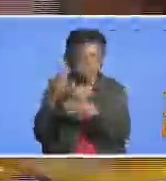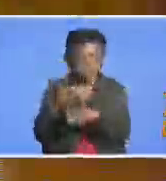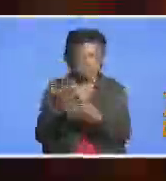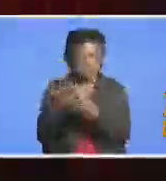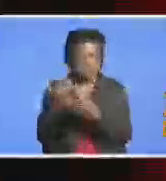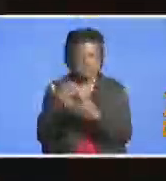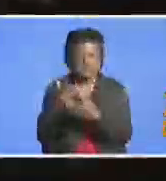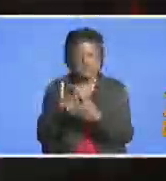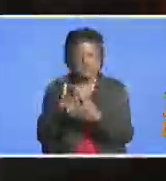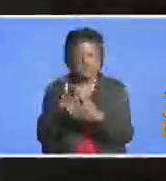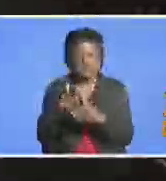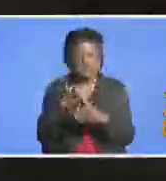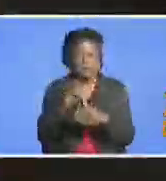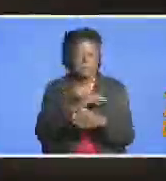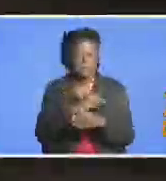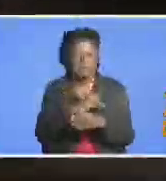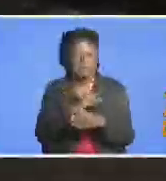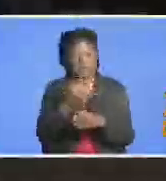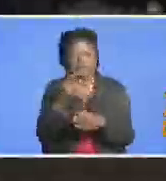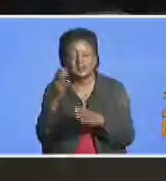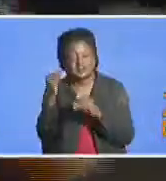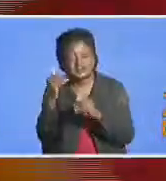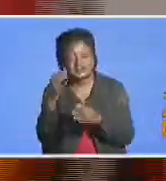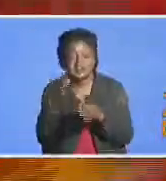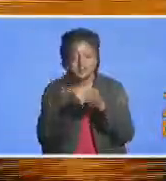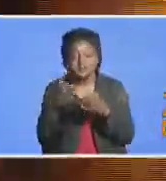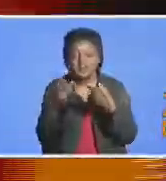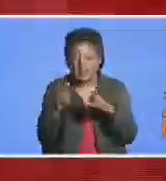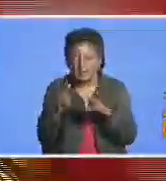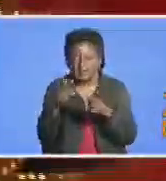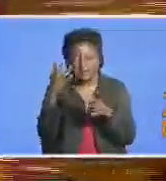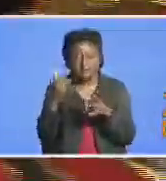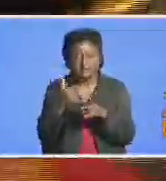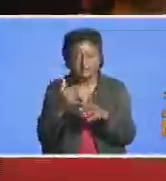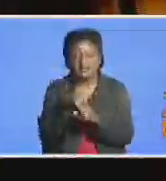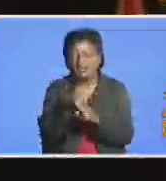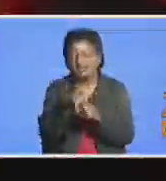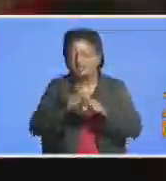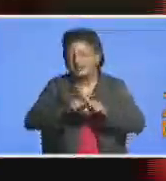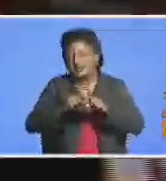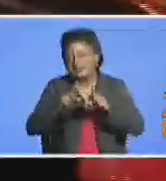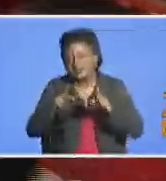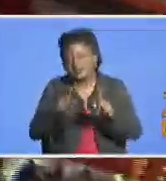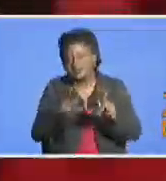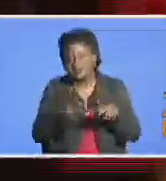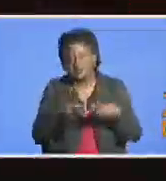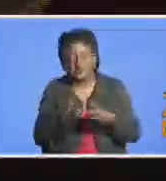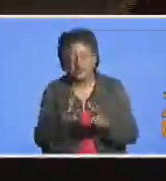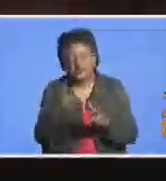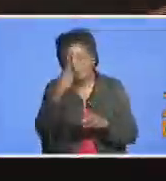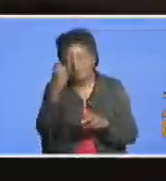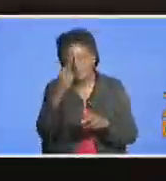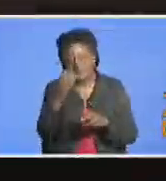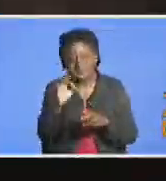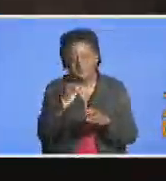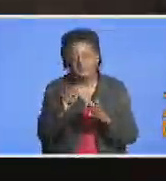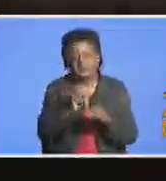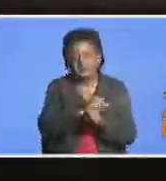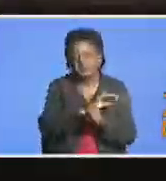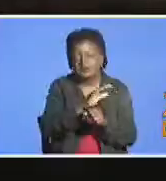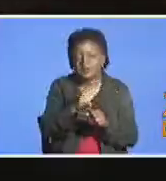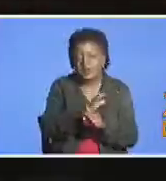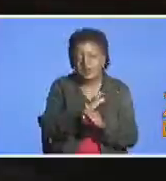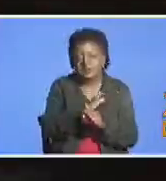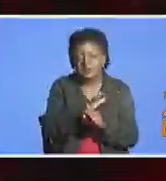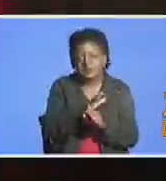it will take a different format to adhere to COVID-19 safety protocols. But the Junkanoo group start their planning and execution from as early